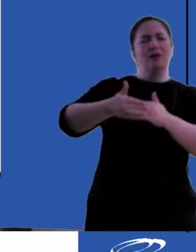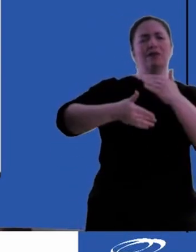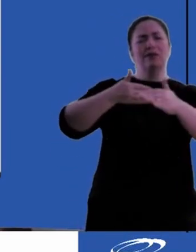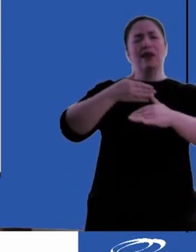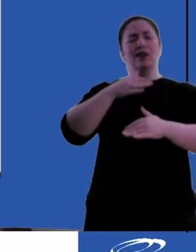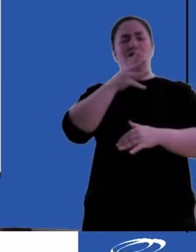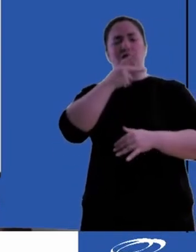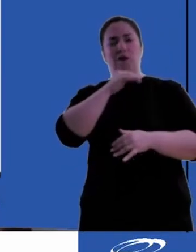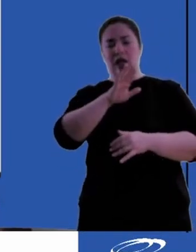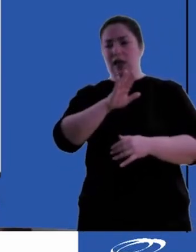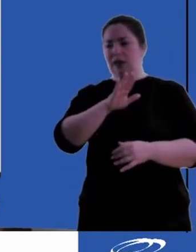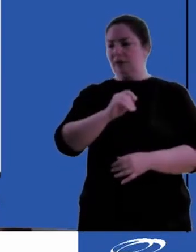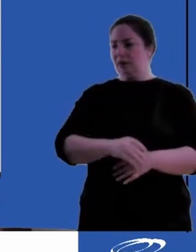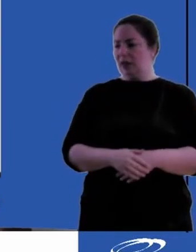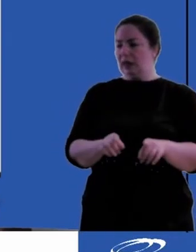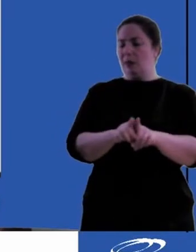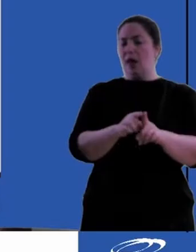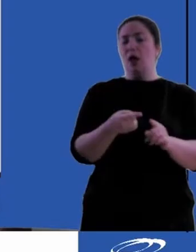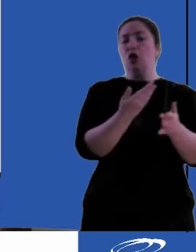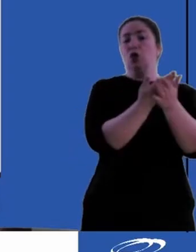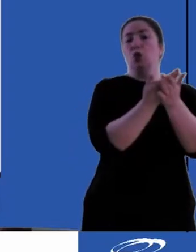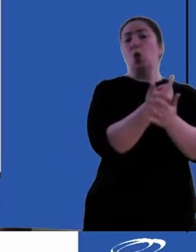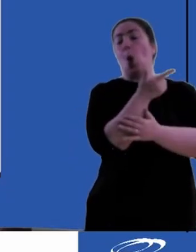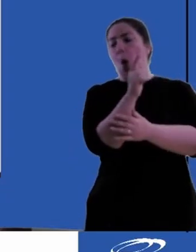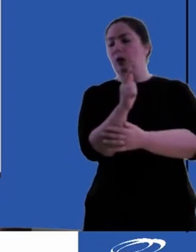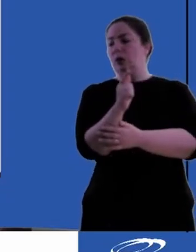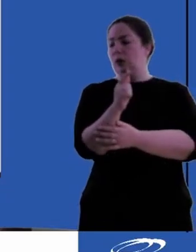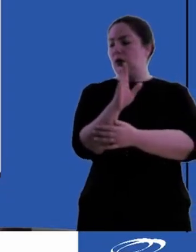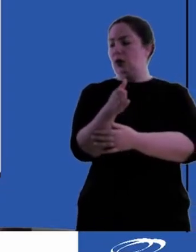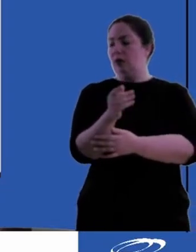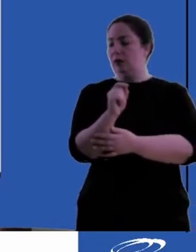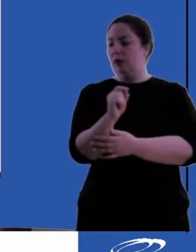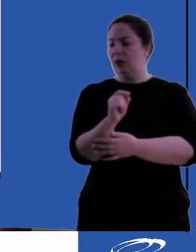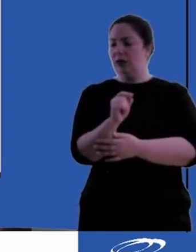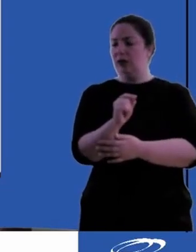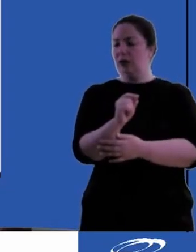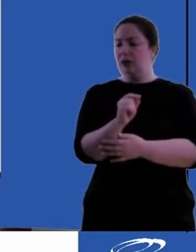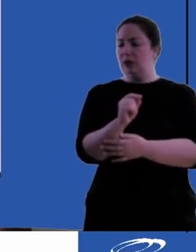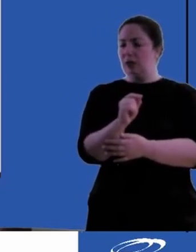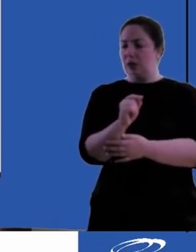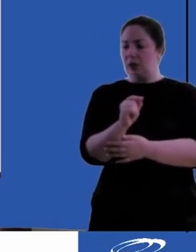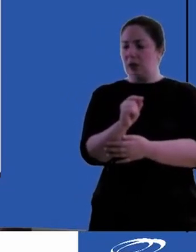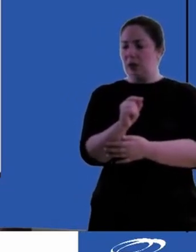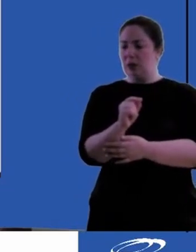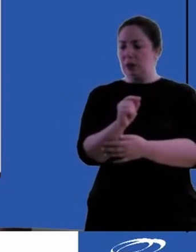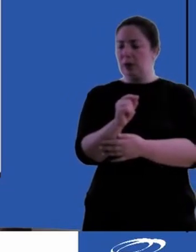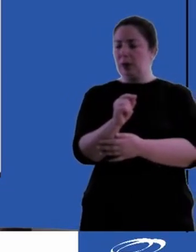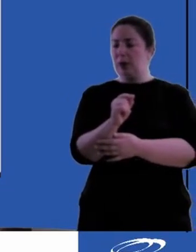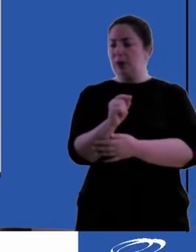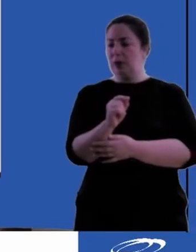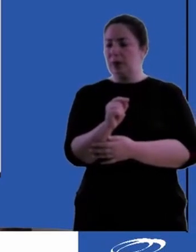did another study comparing tissue cultures in blood culture bottles versus sonication of the